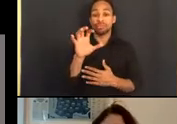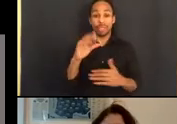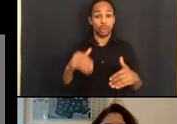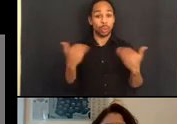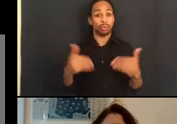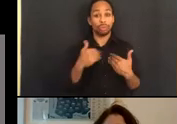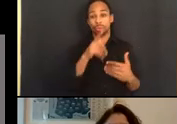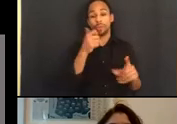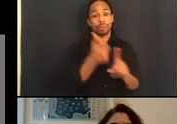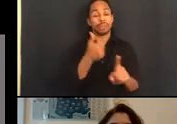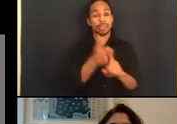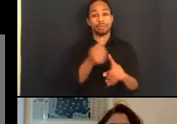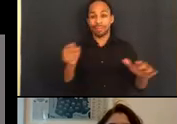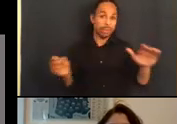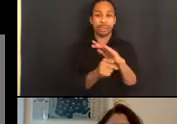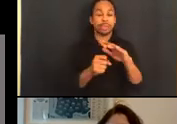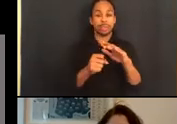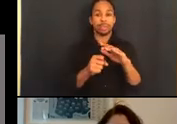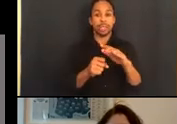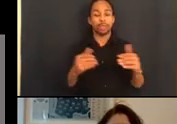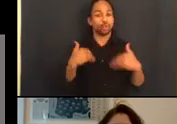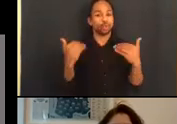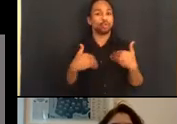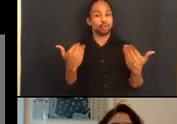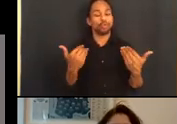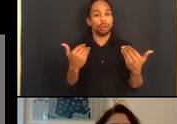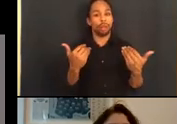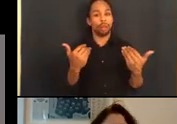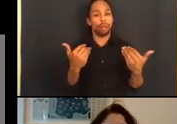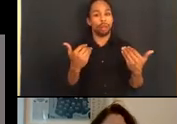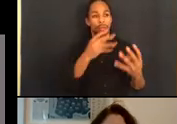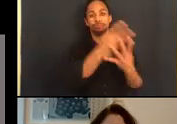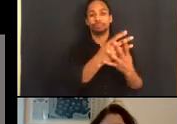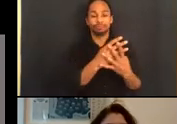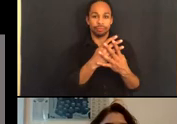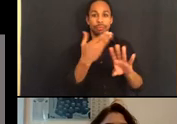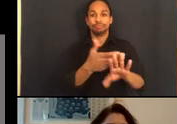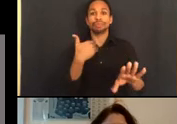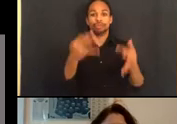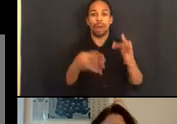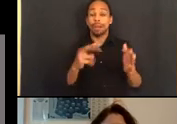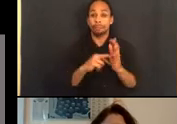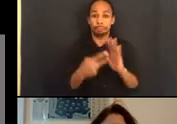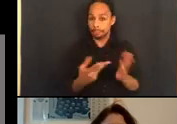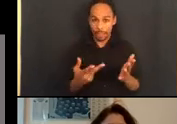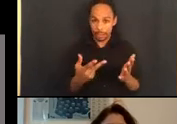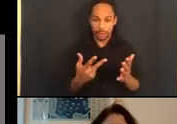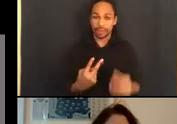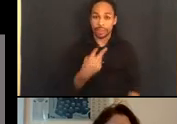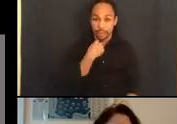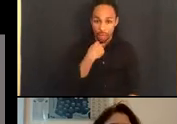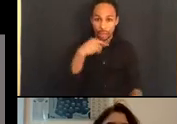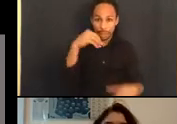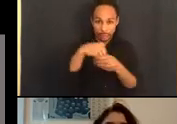who are detained in juvenile halls pre-trial. What that means is that they have not yet been